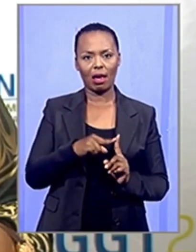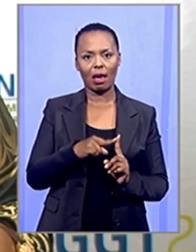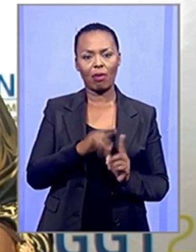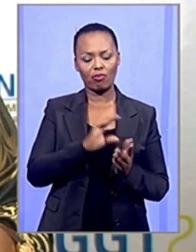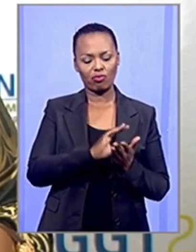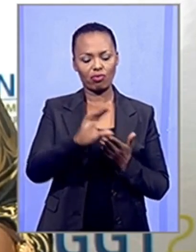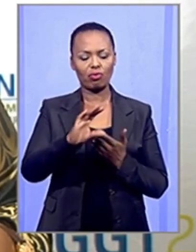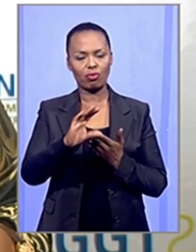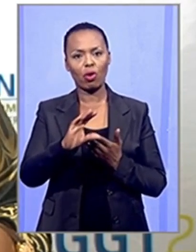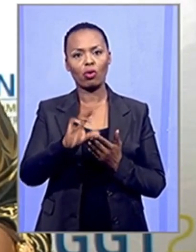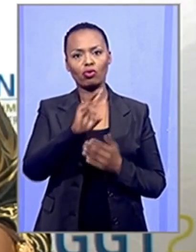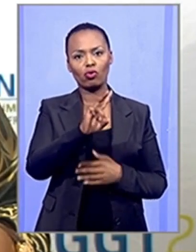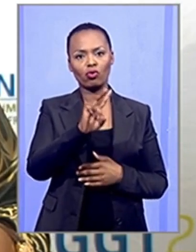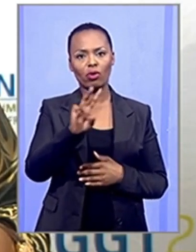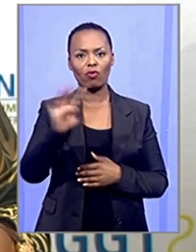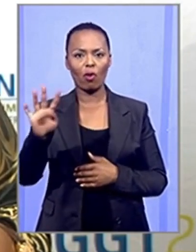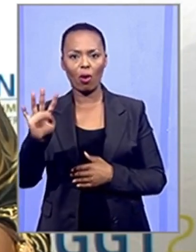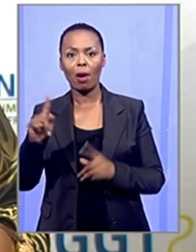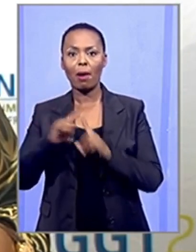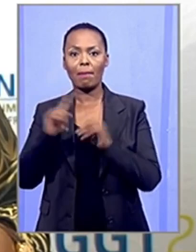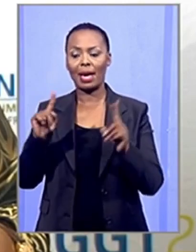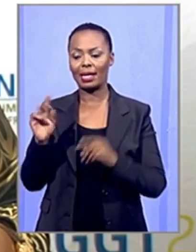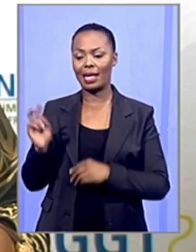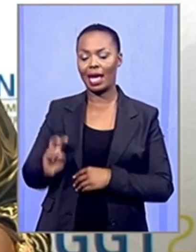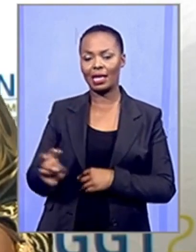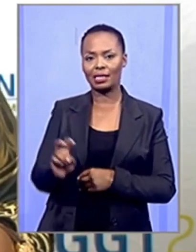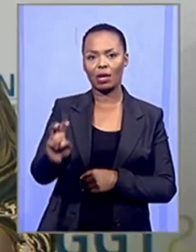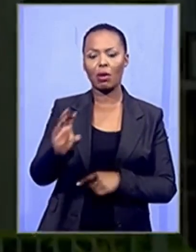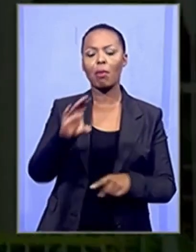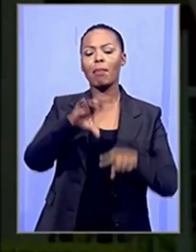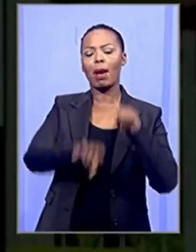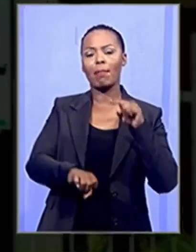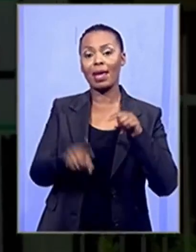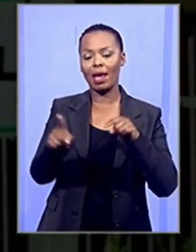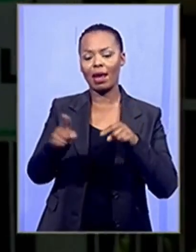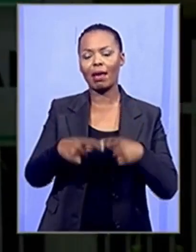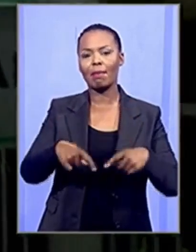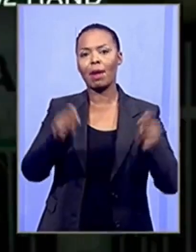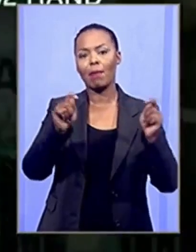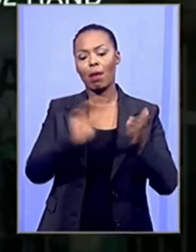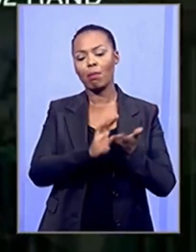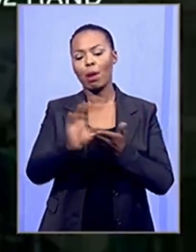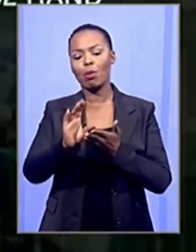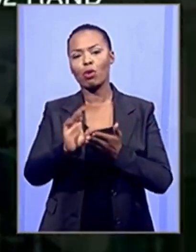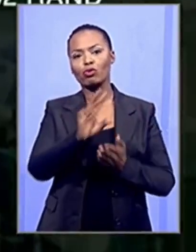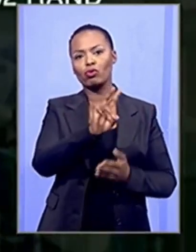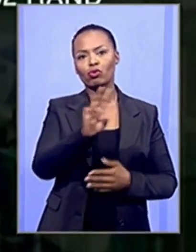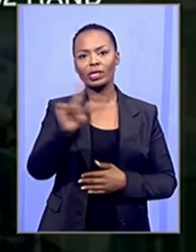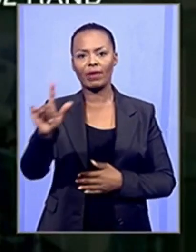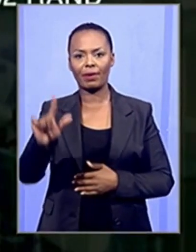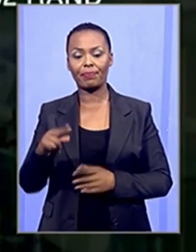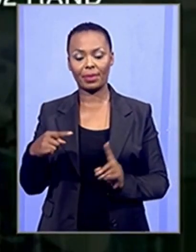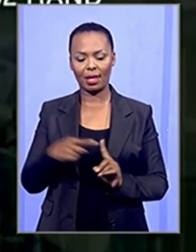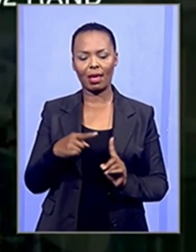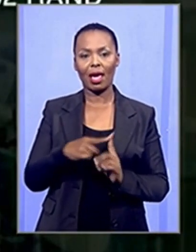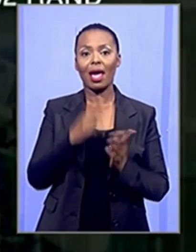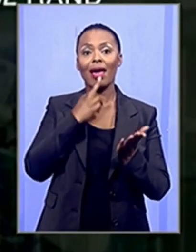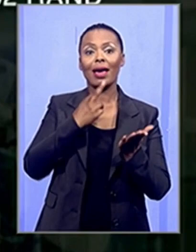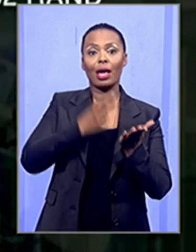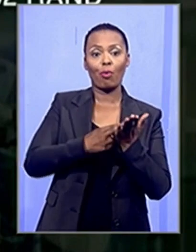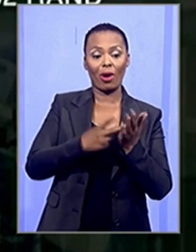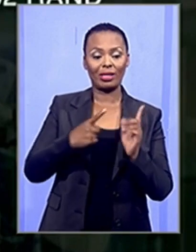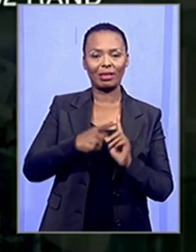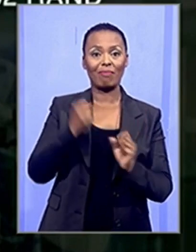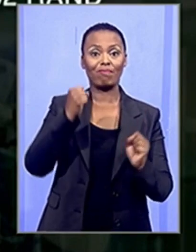224, but SIU went to 227. Lesufi o kaile go latela pegelo ya SIU